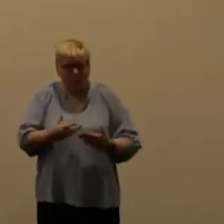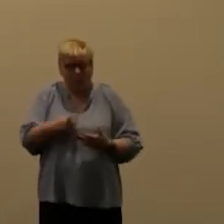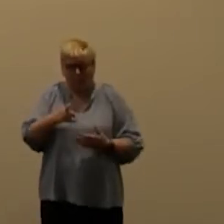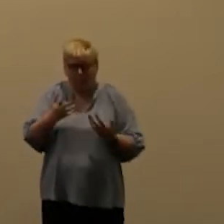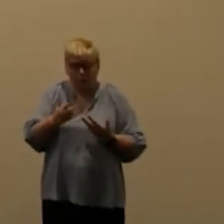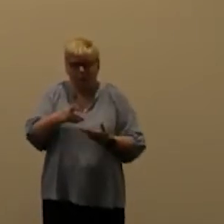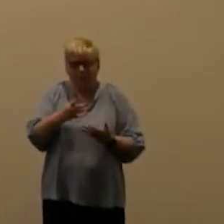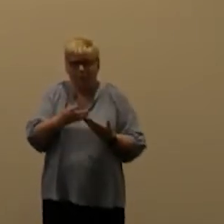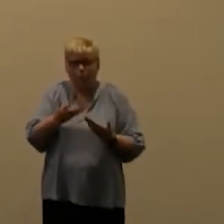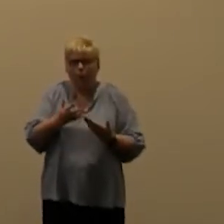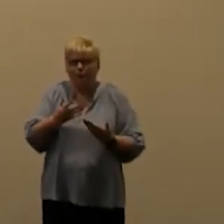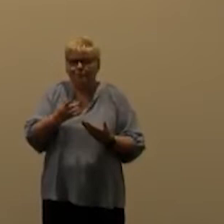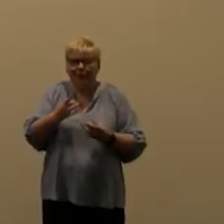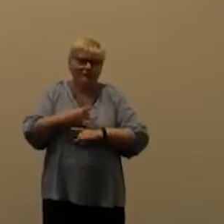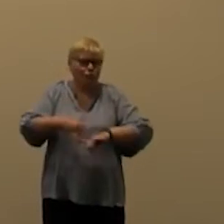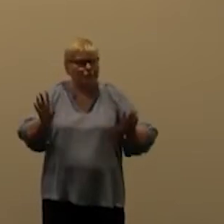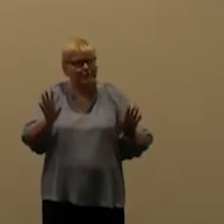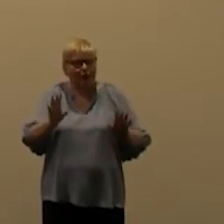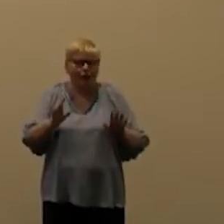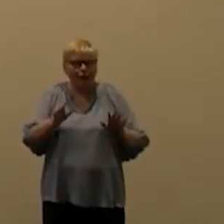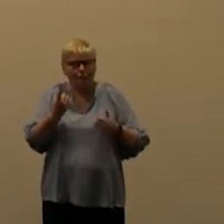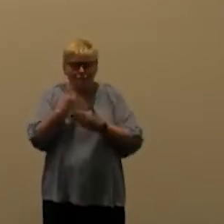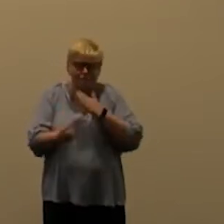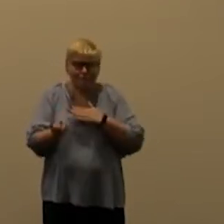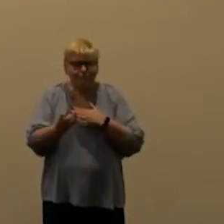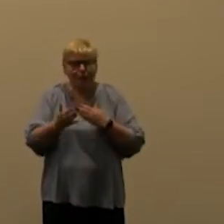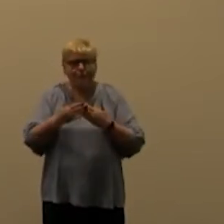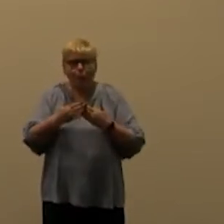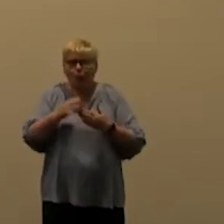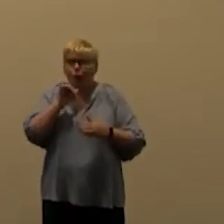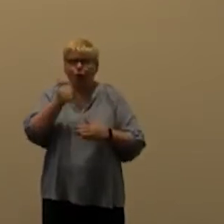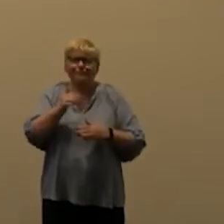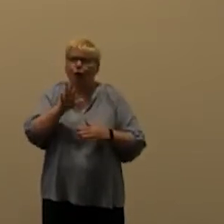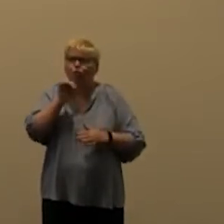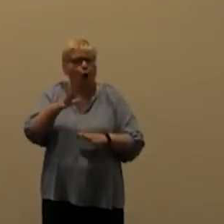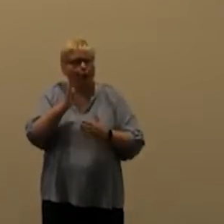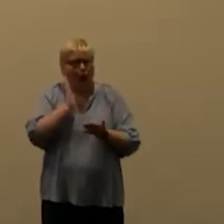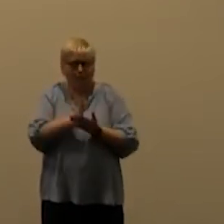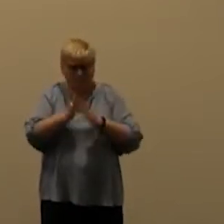those free-thinking, freestyle, less structured people by nature.